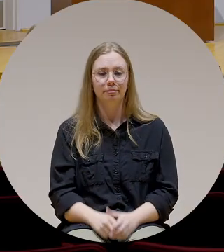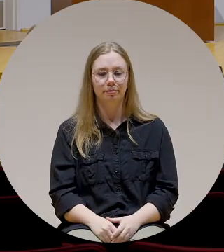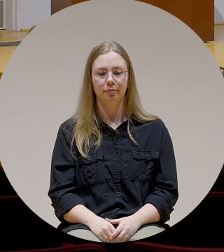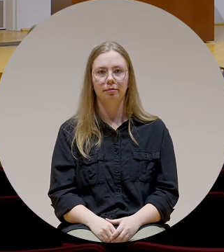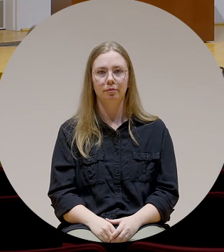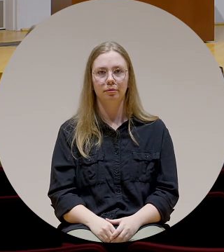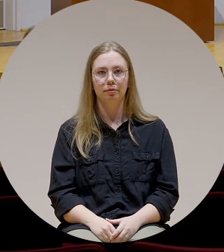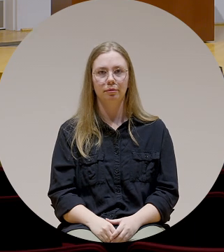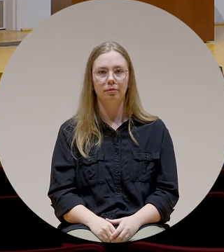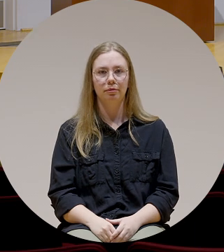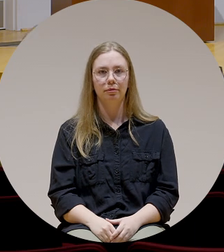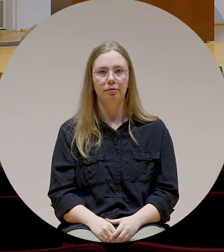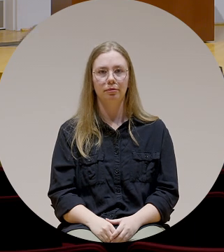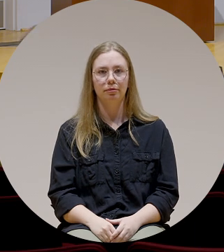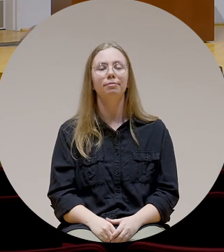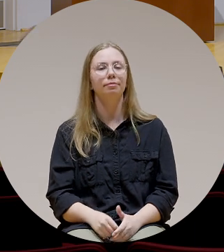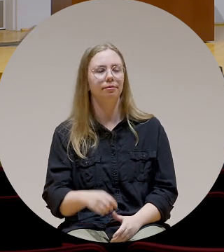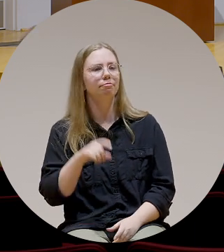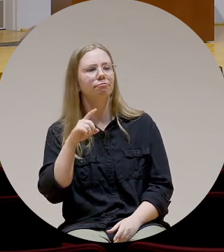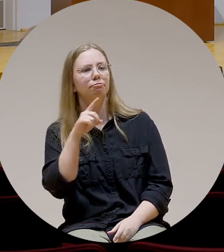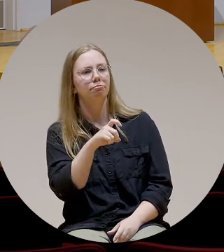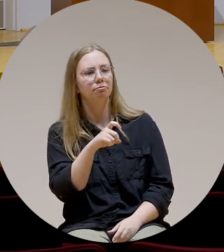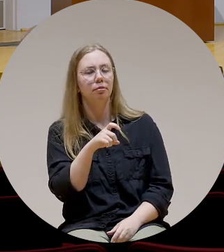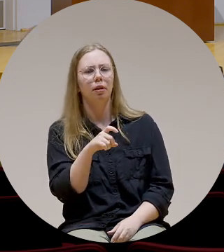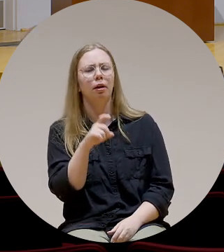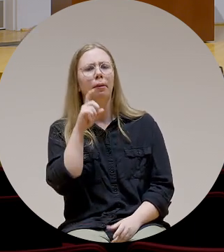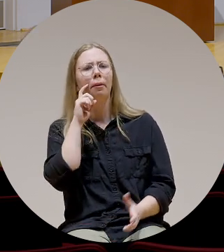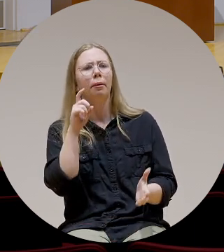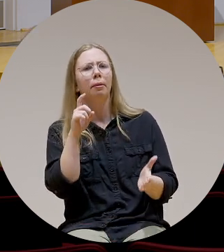Okay. There's a number of the art has